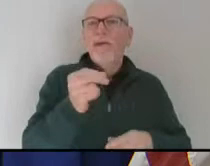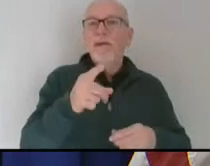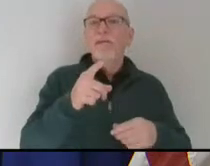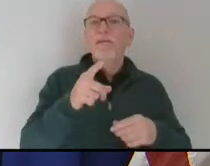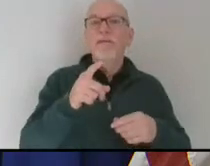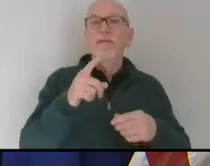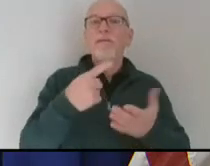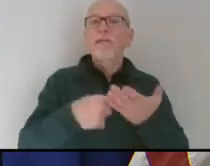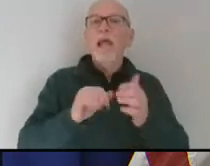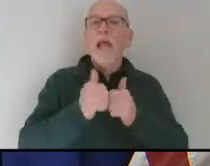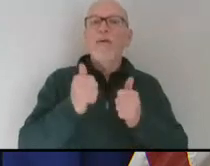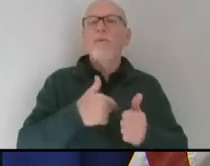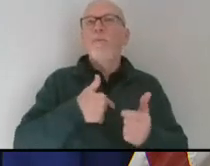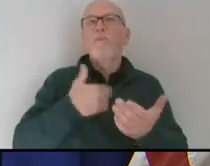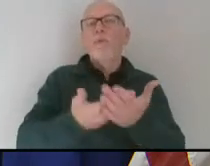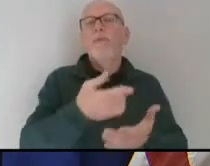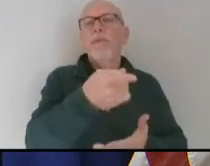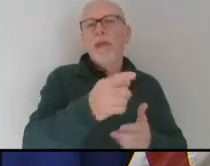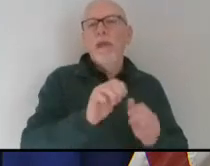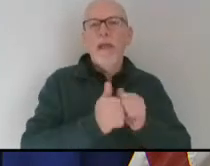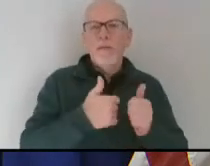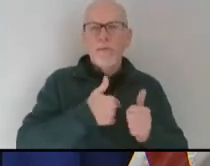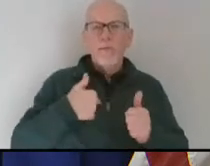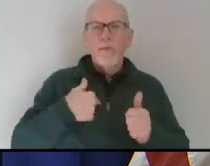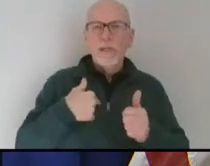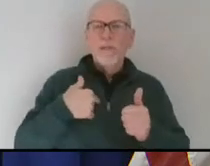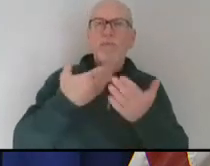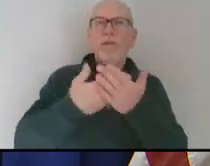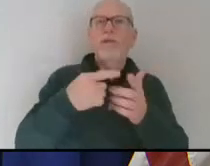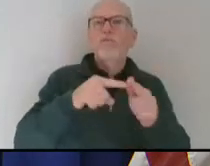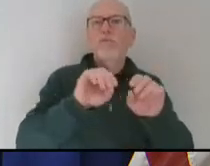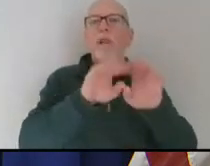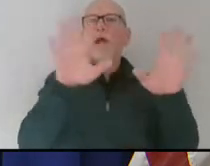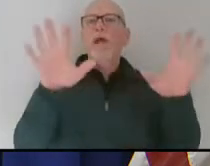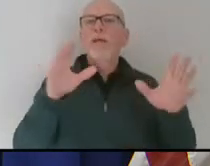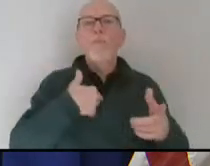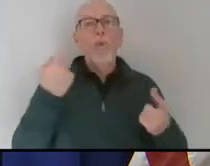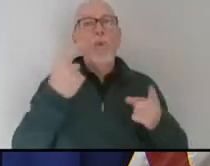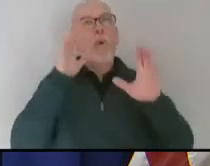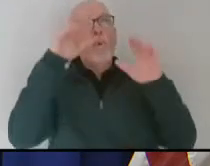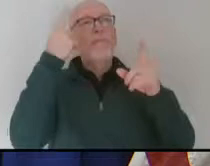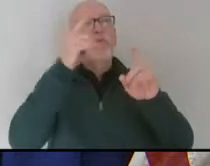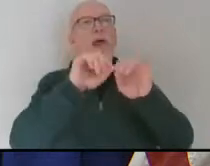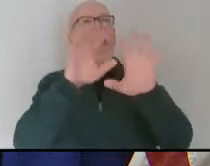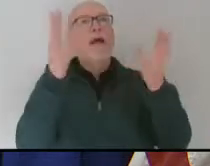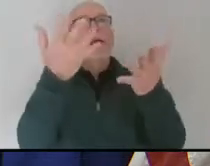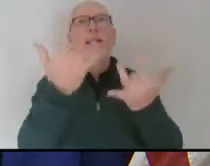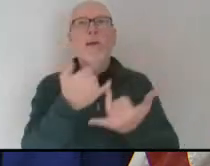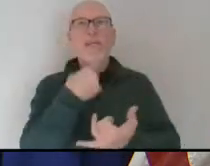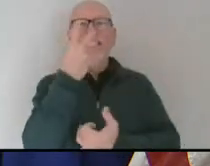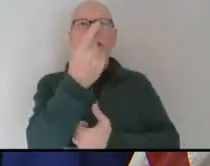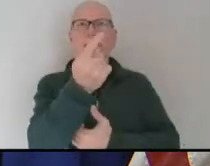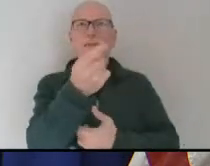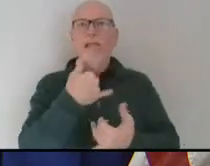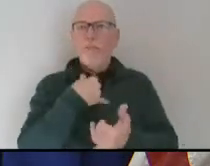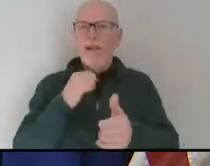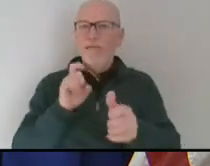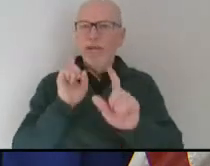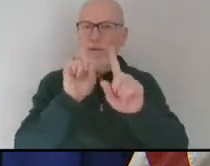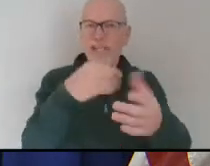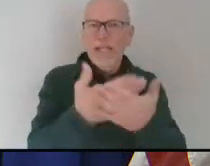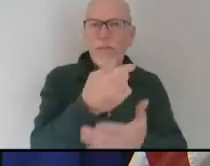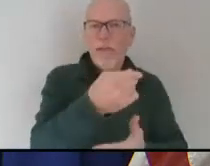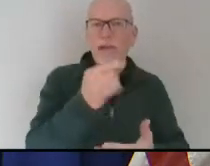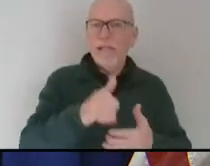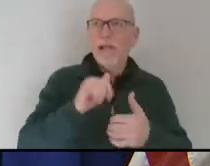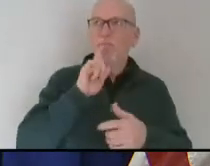do we get there? How do we get to the light? We've always hoped for it. Now we see it. And so that's on us, every single